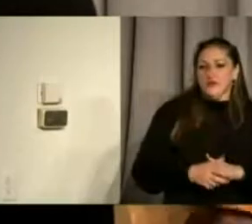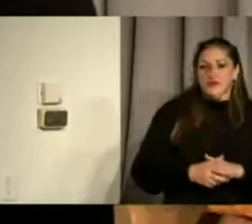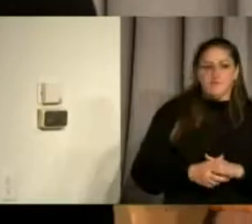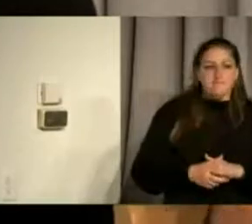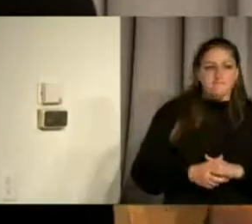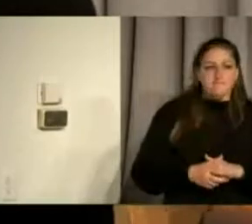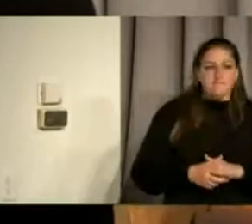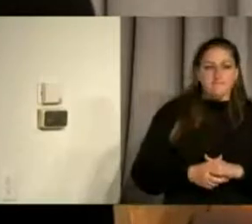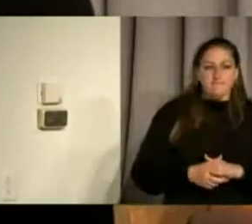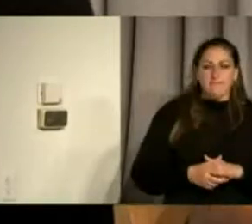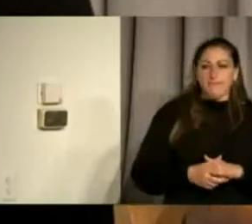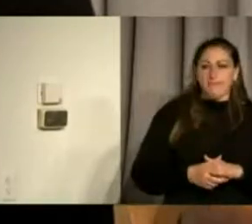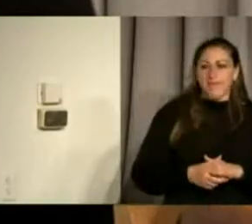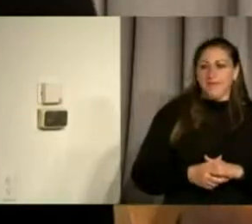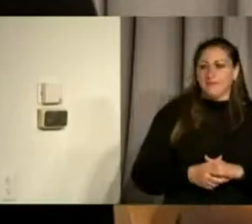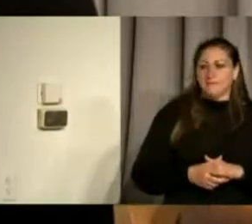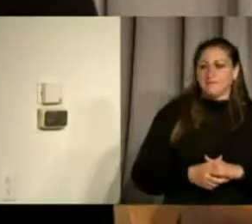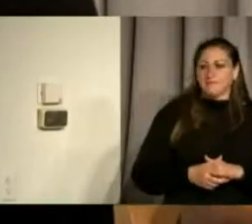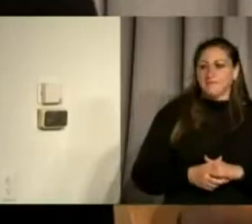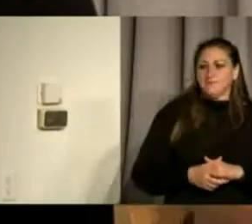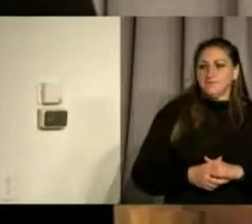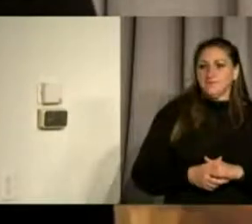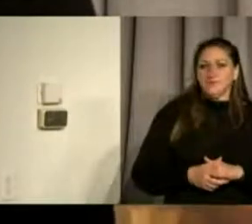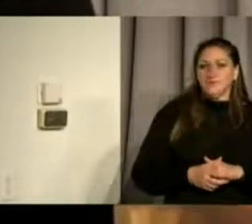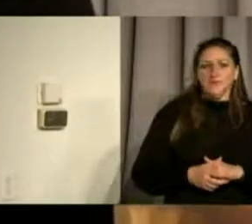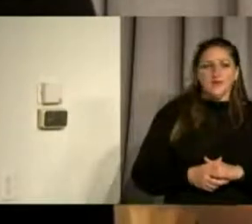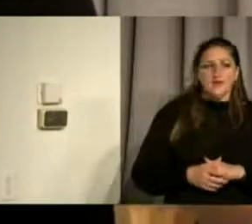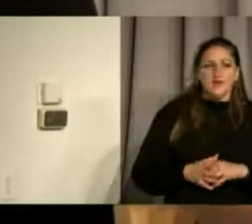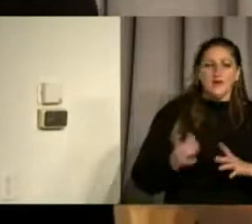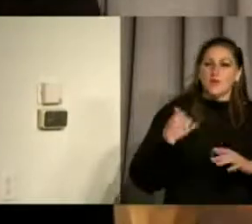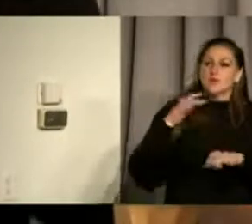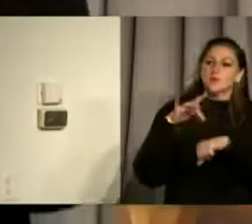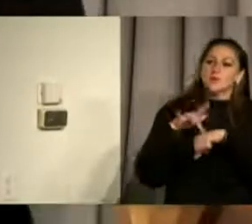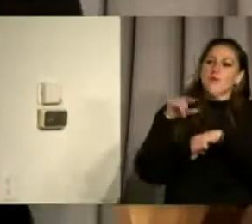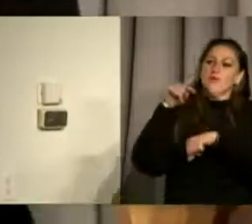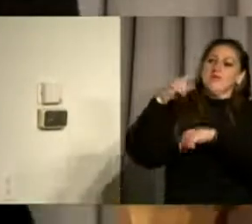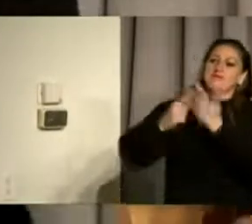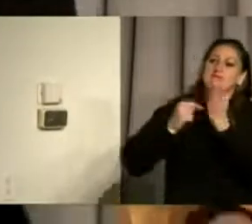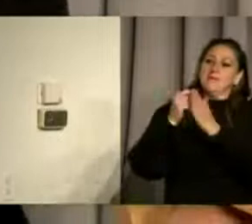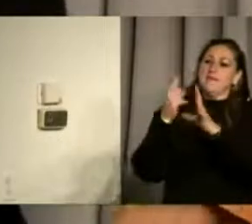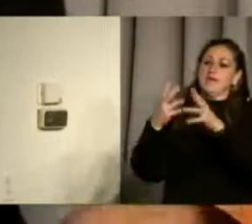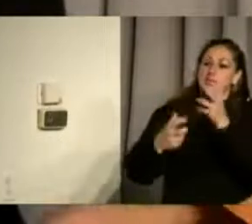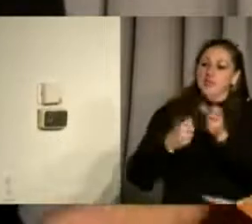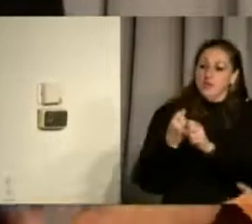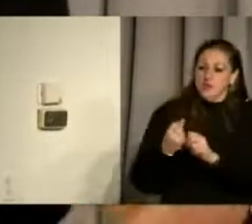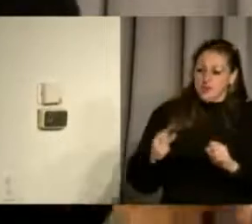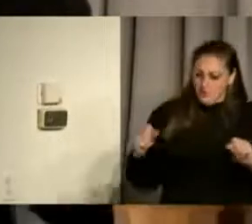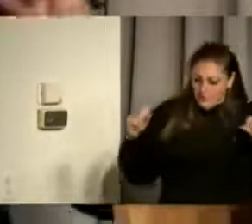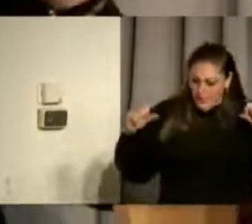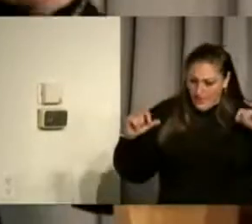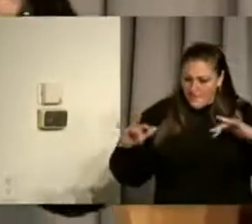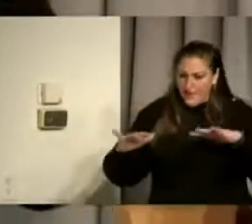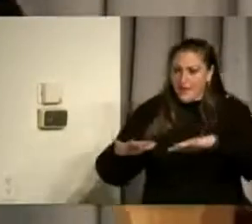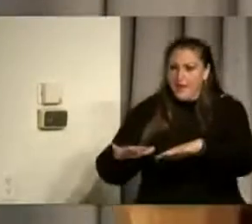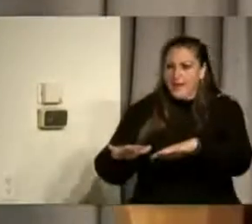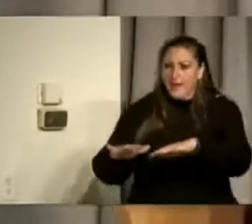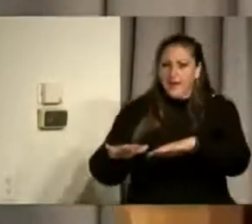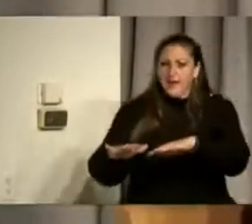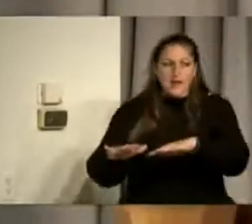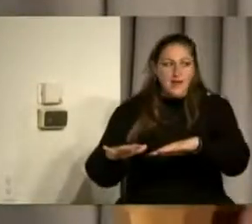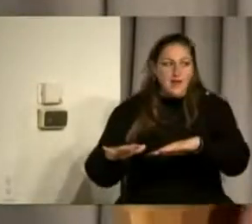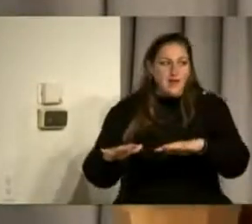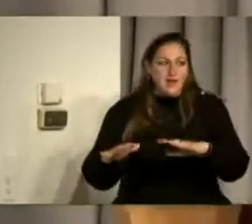We used to come in there about this time of year, to come in there and bring